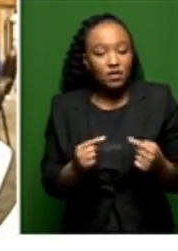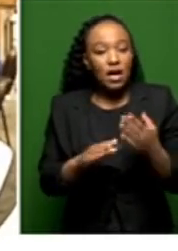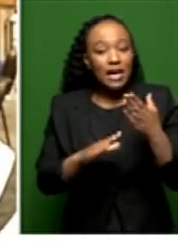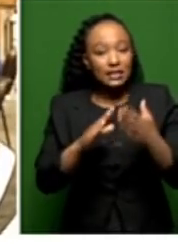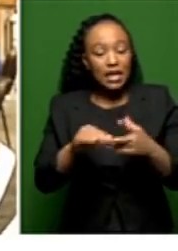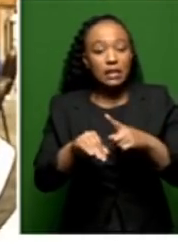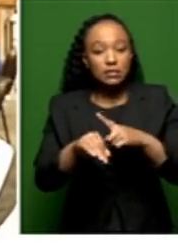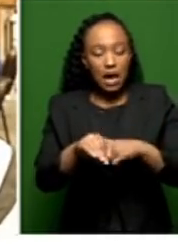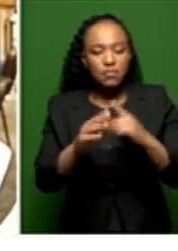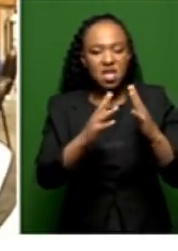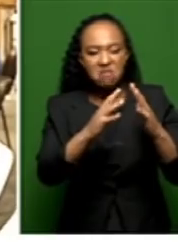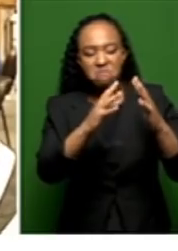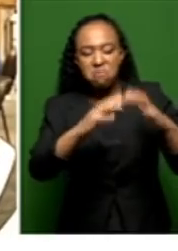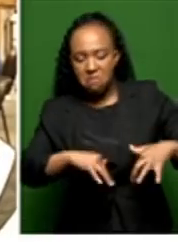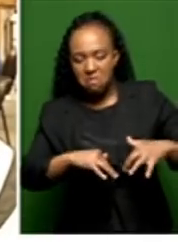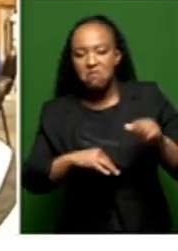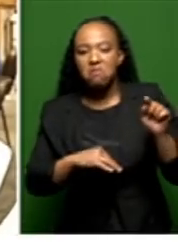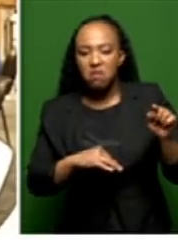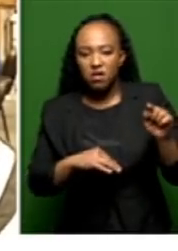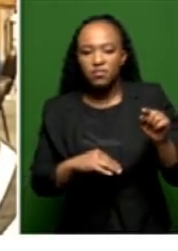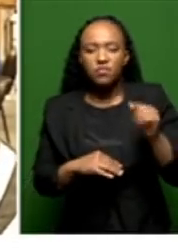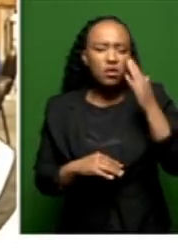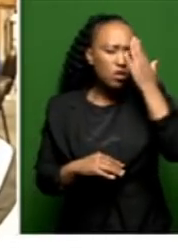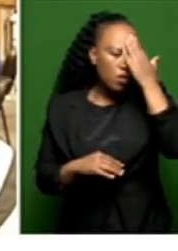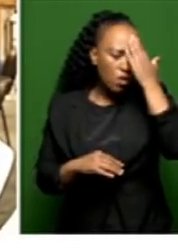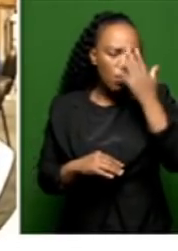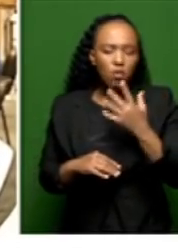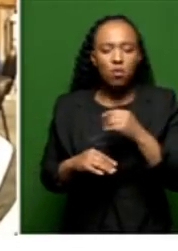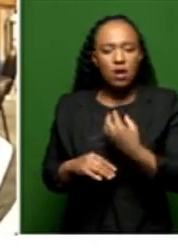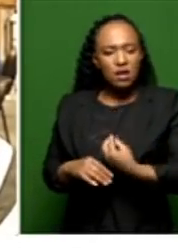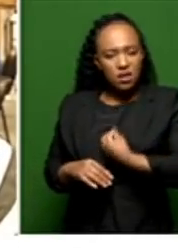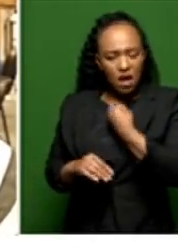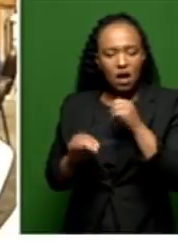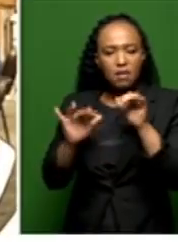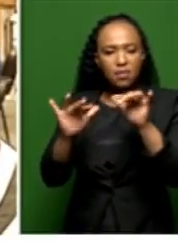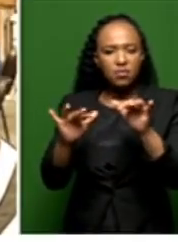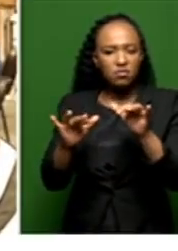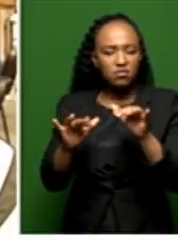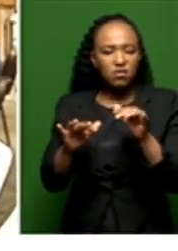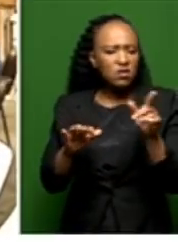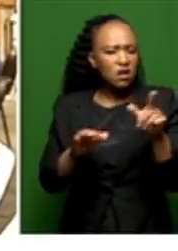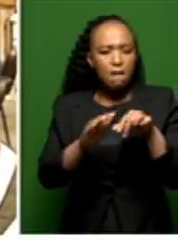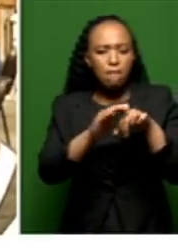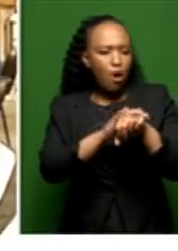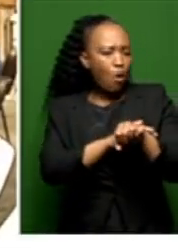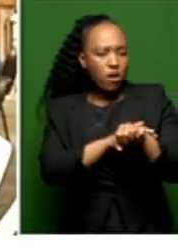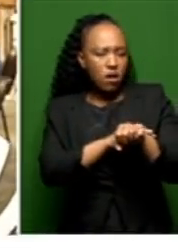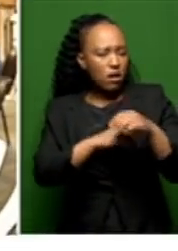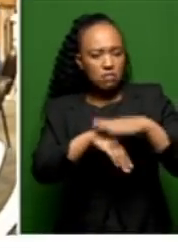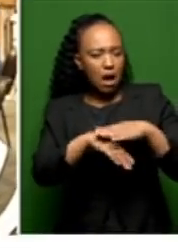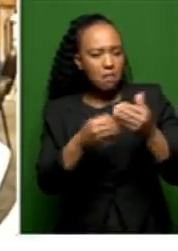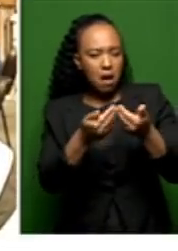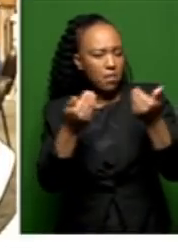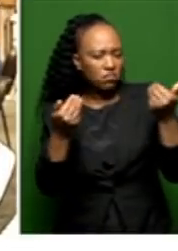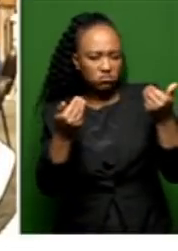death because you have, young people who were not born during apartheid who are now voters.